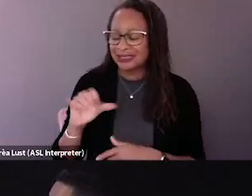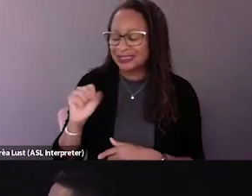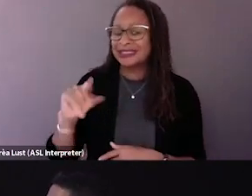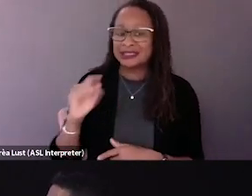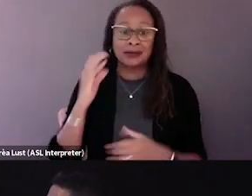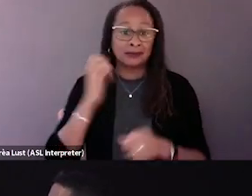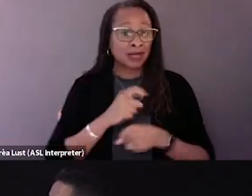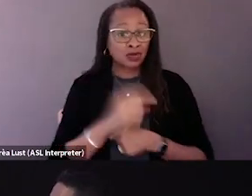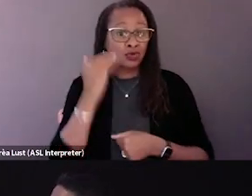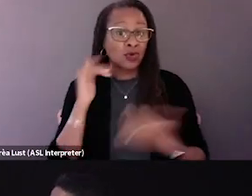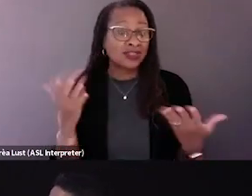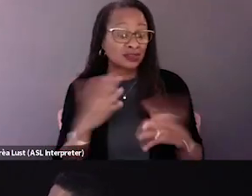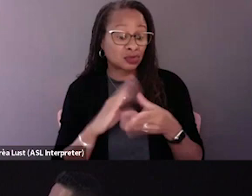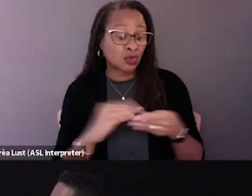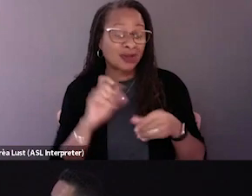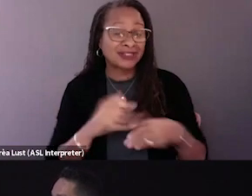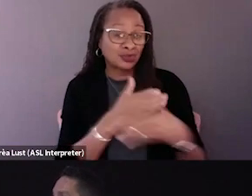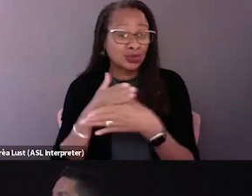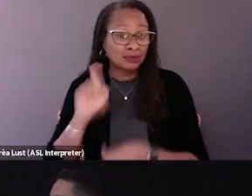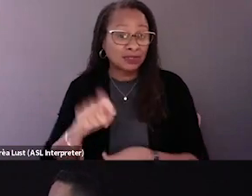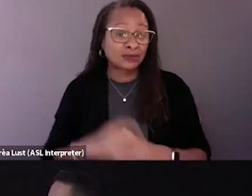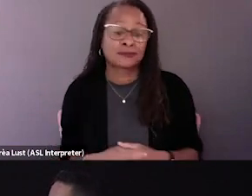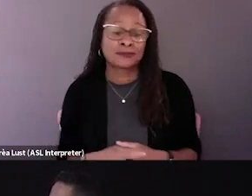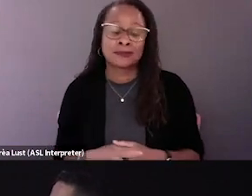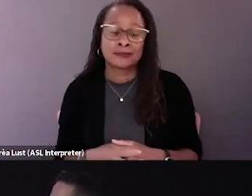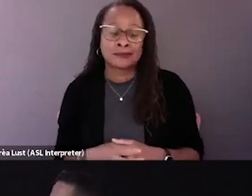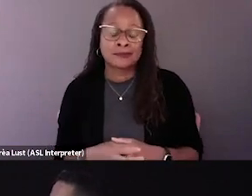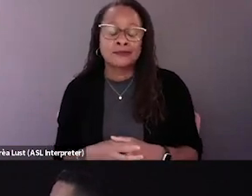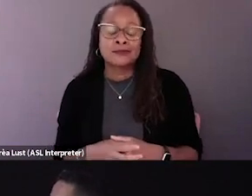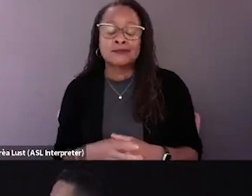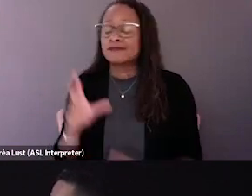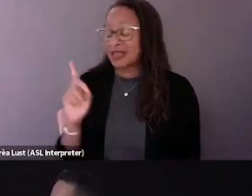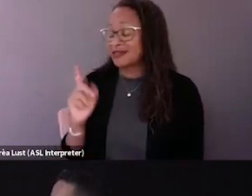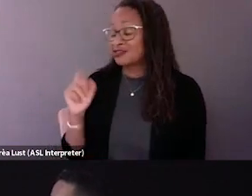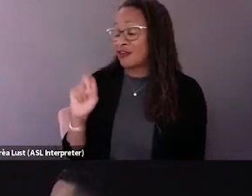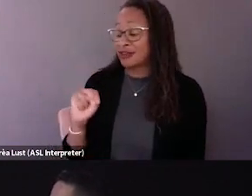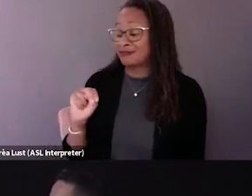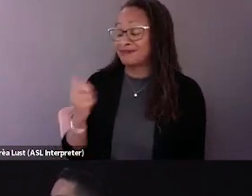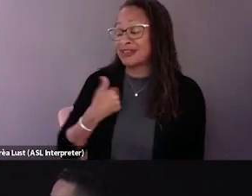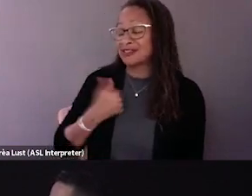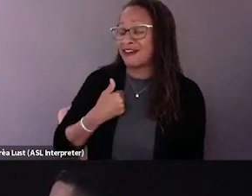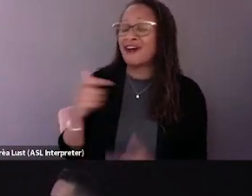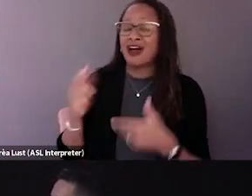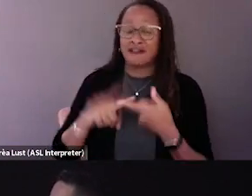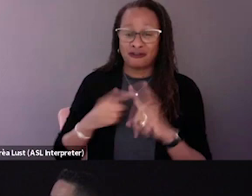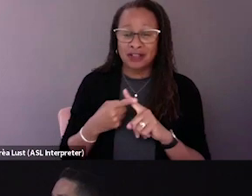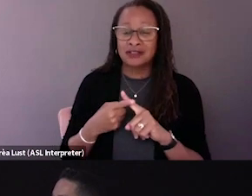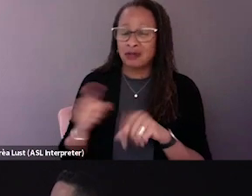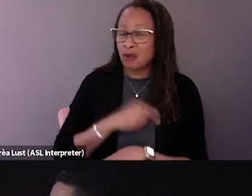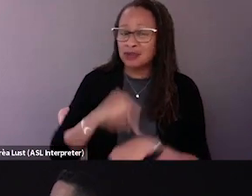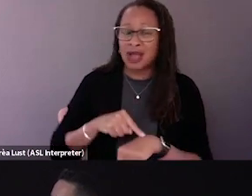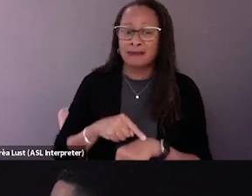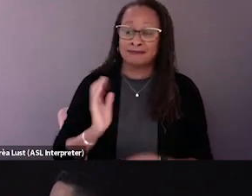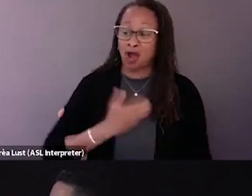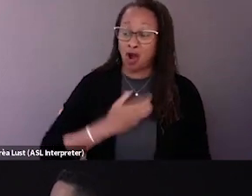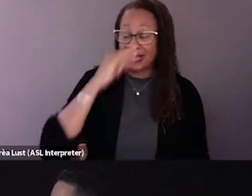you know that this was a story that had to be told? I mean, Darren and I have been friends for a long time. Our kids are the same age. So